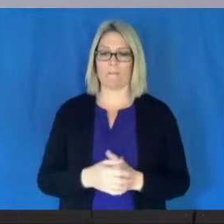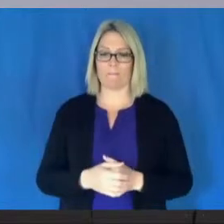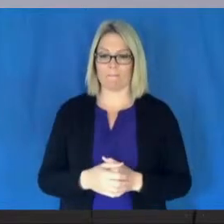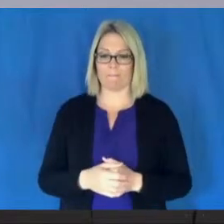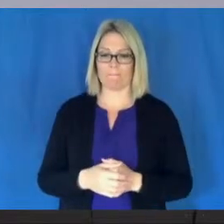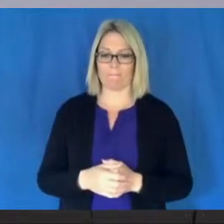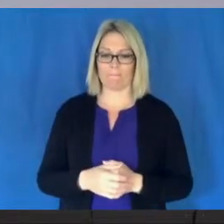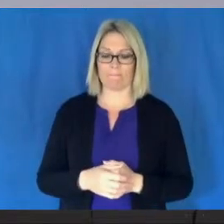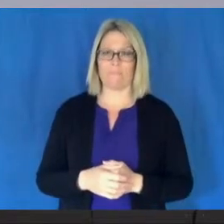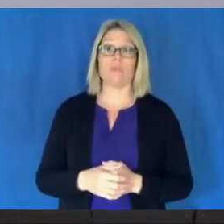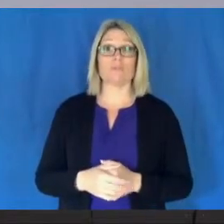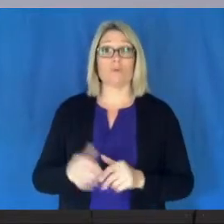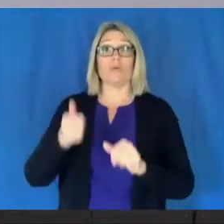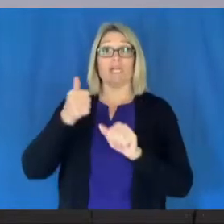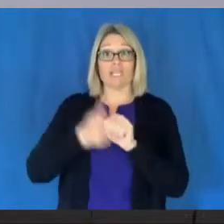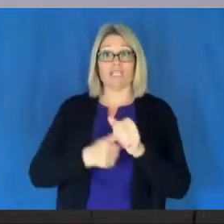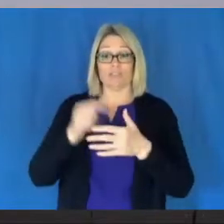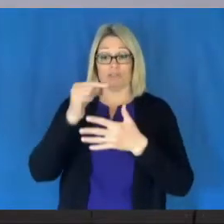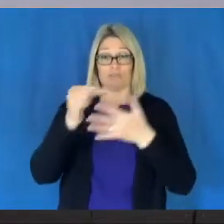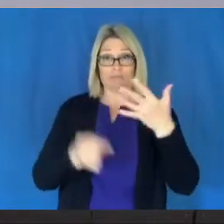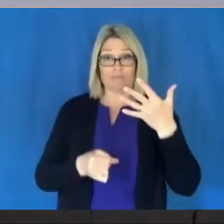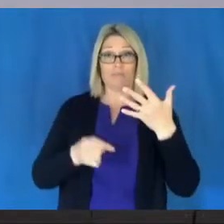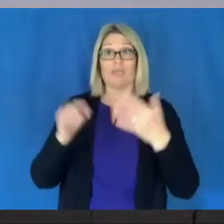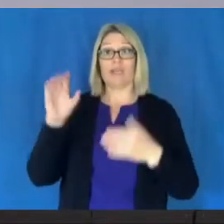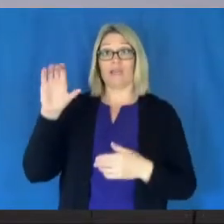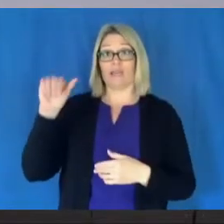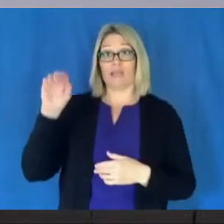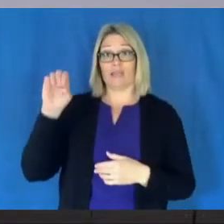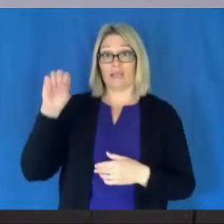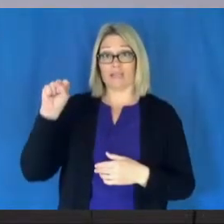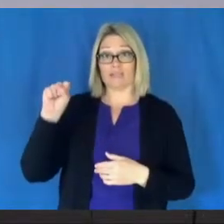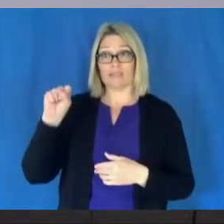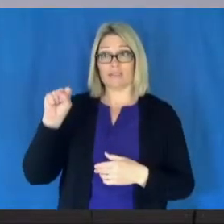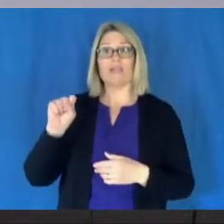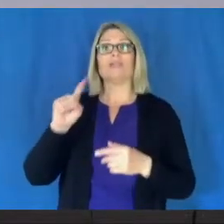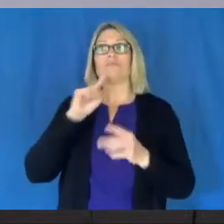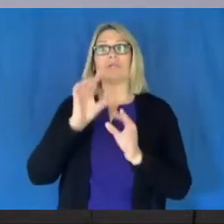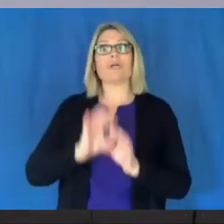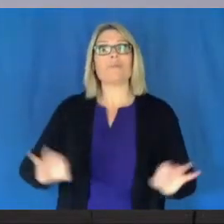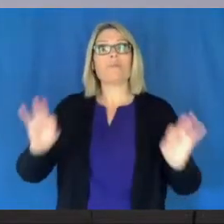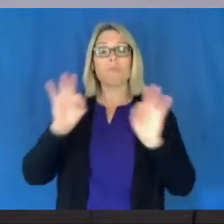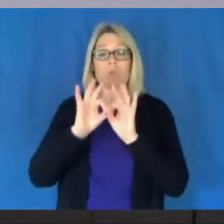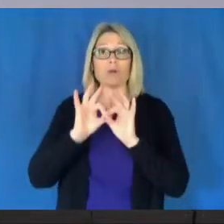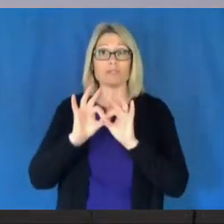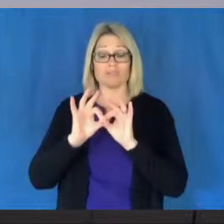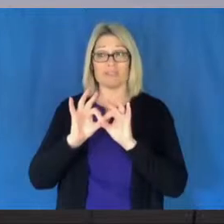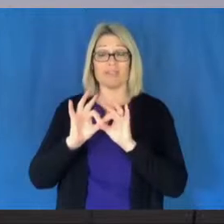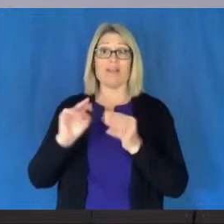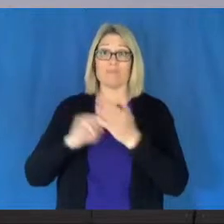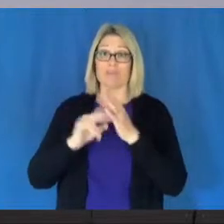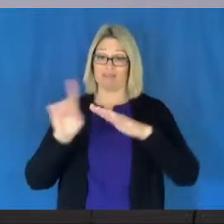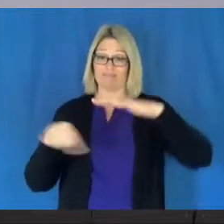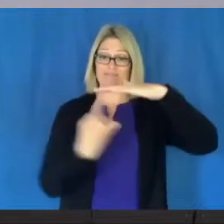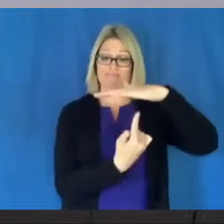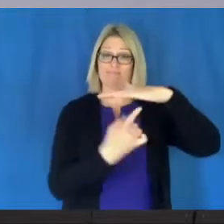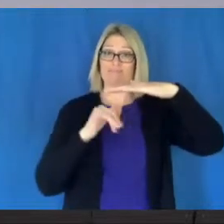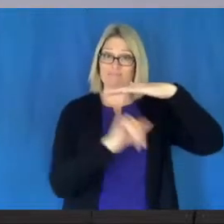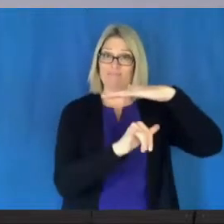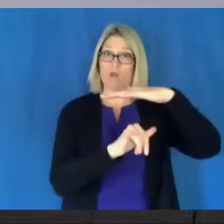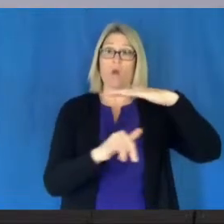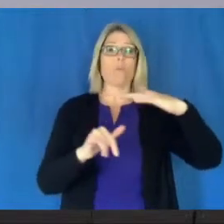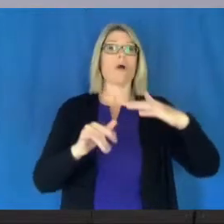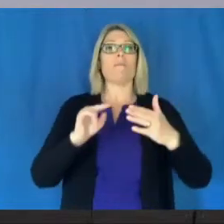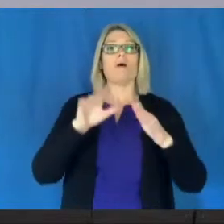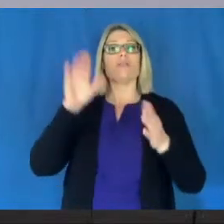each one of these cases reinforces that how important it is that people do isolate so it doesn't spread to